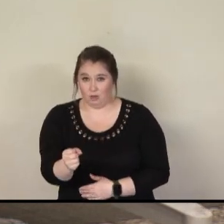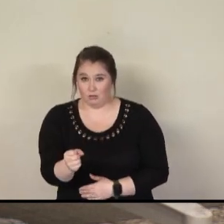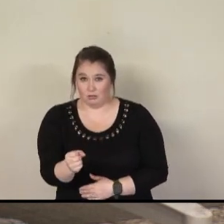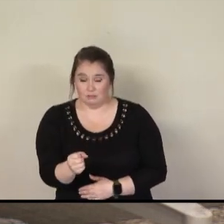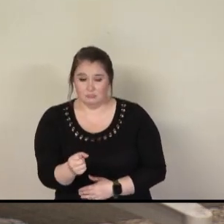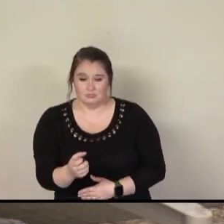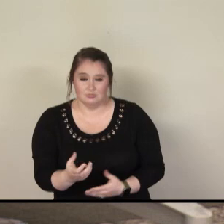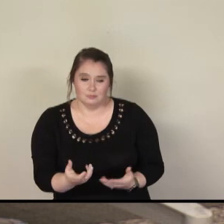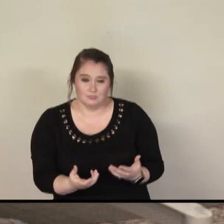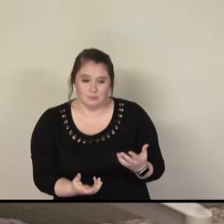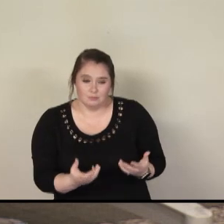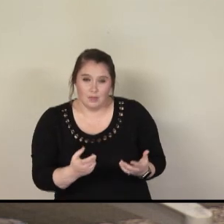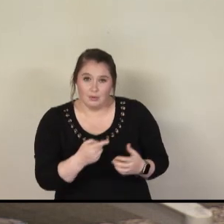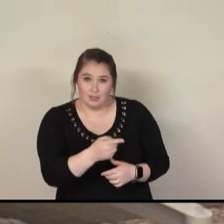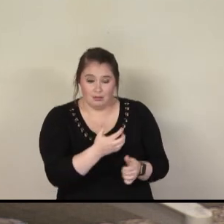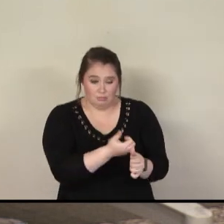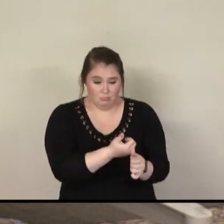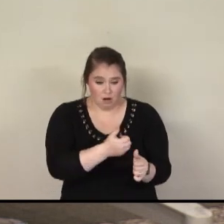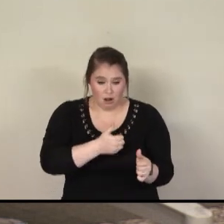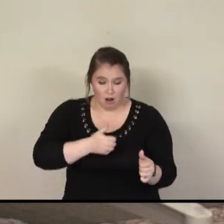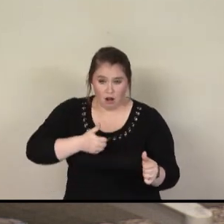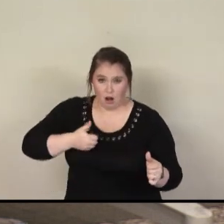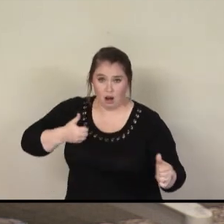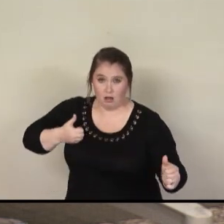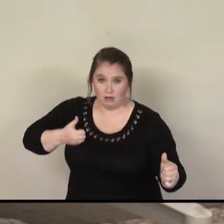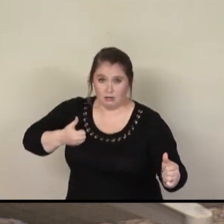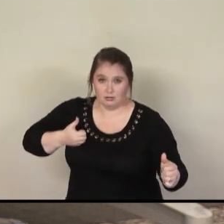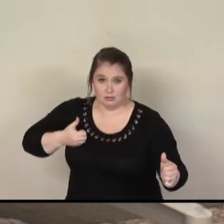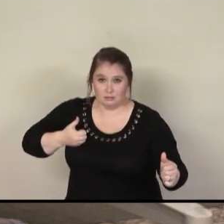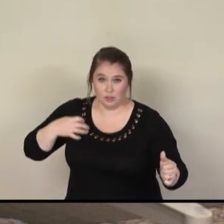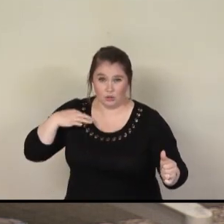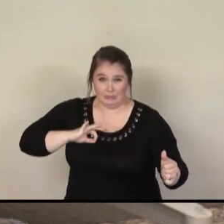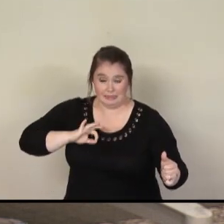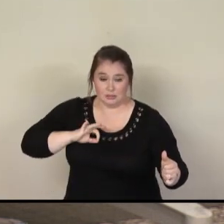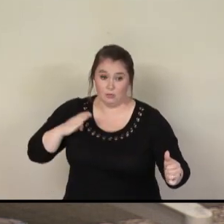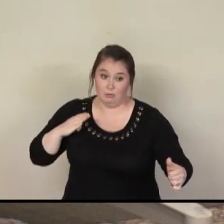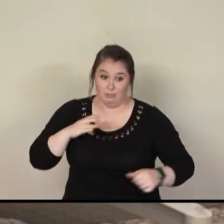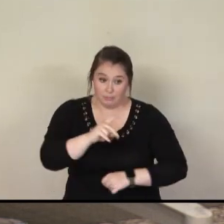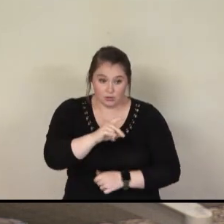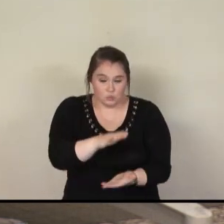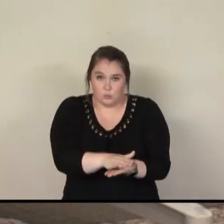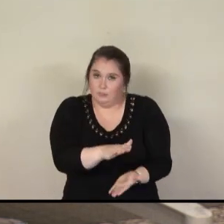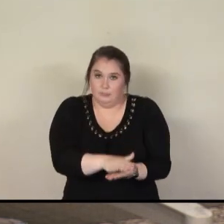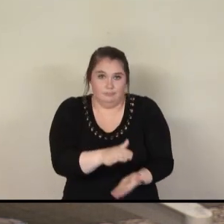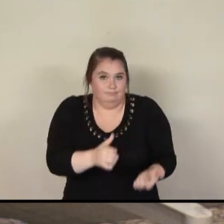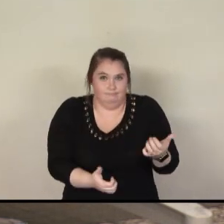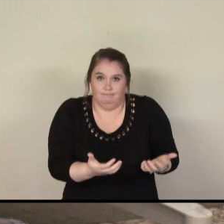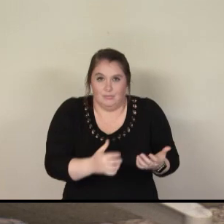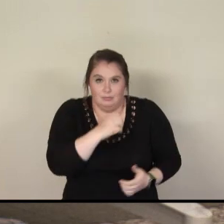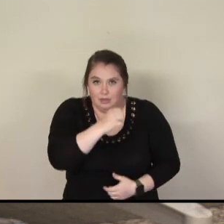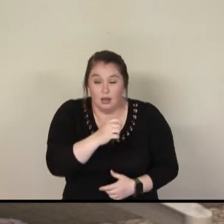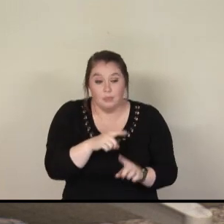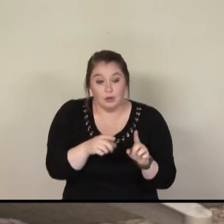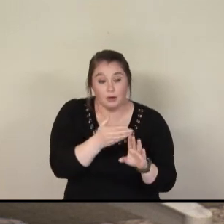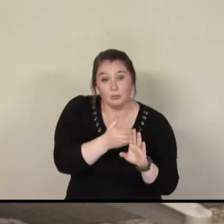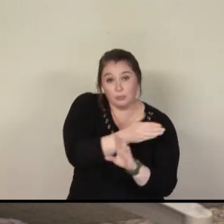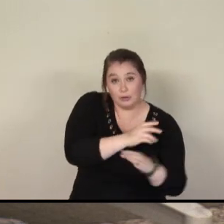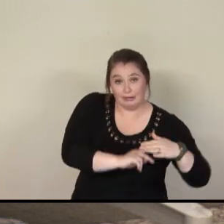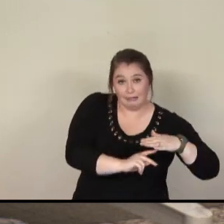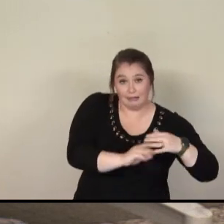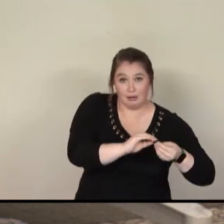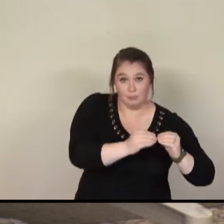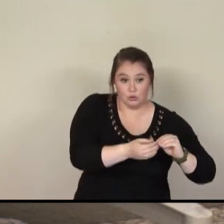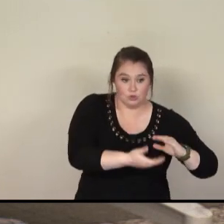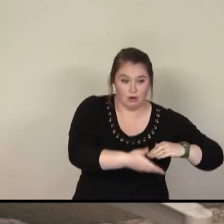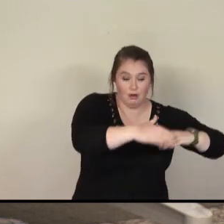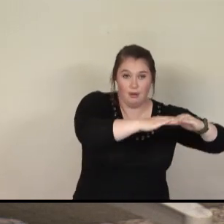they got maybe too far behind in credits and did not come back to school. But our pre-K numbers are up, and some of our